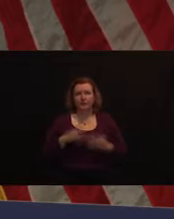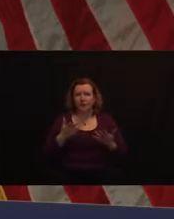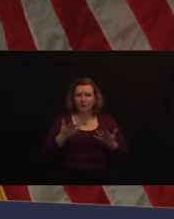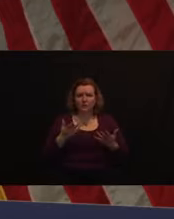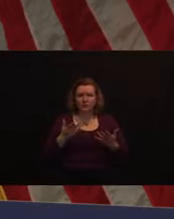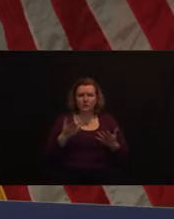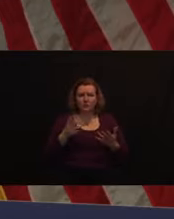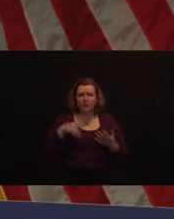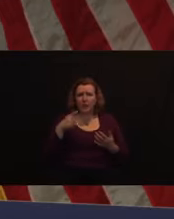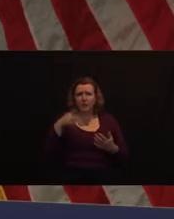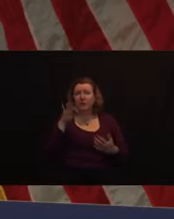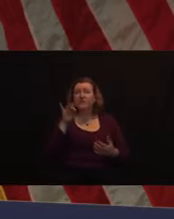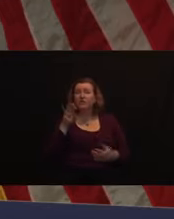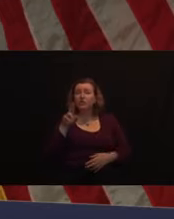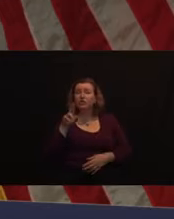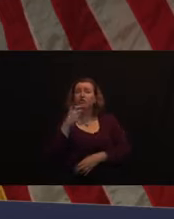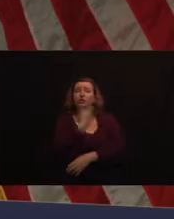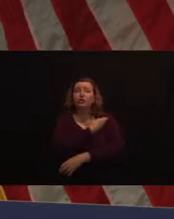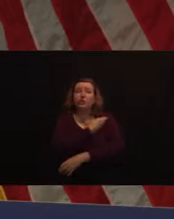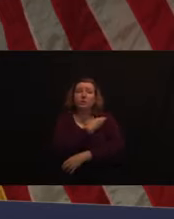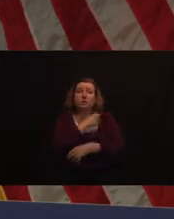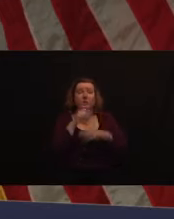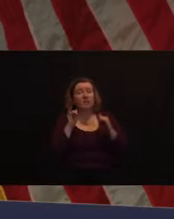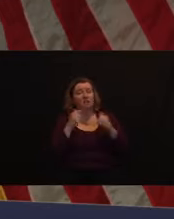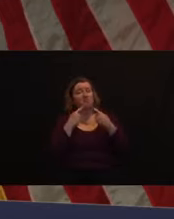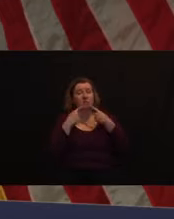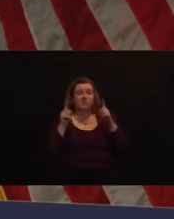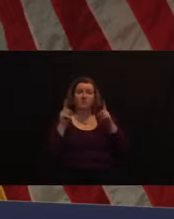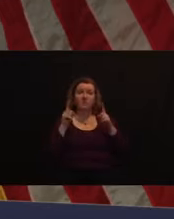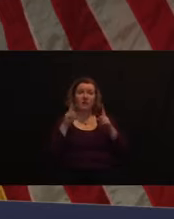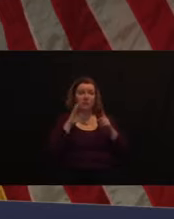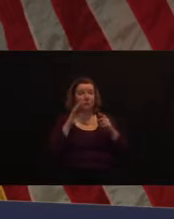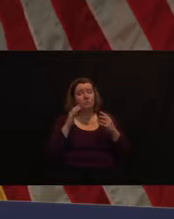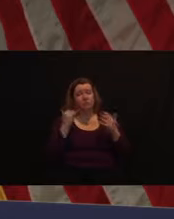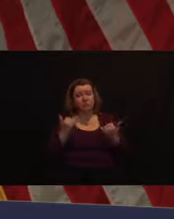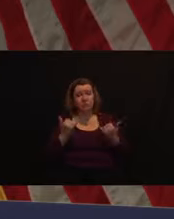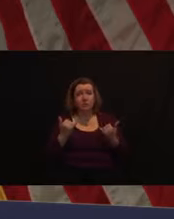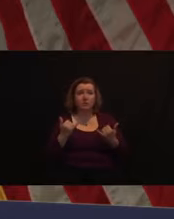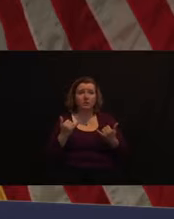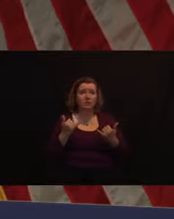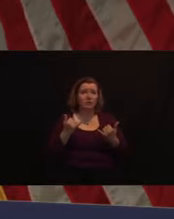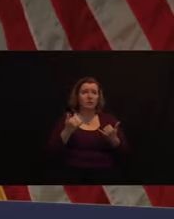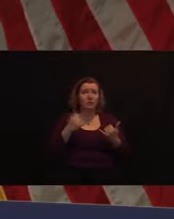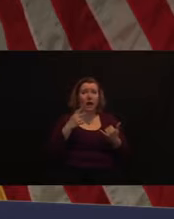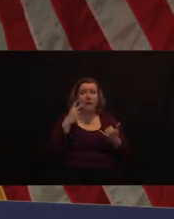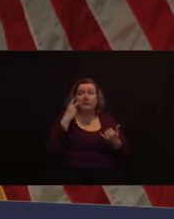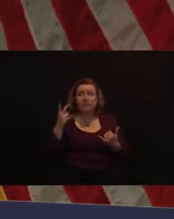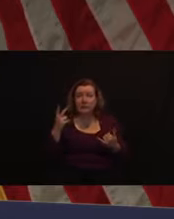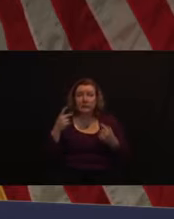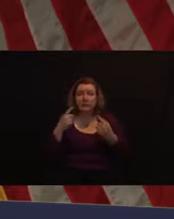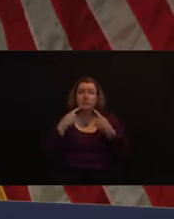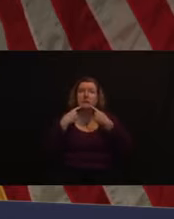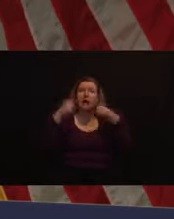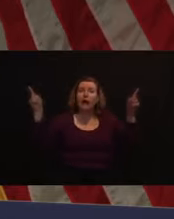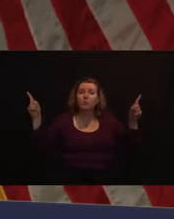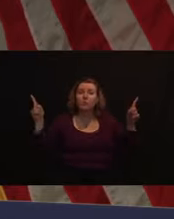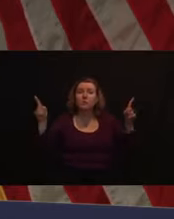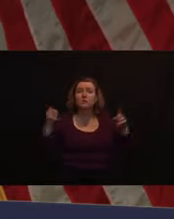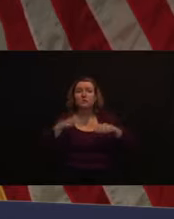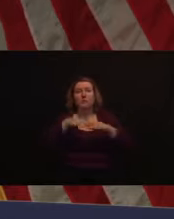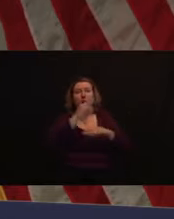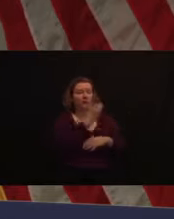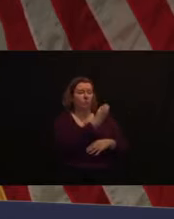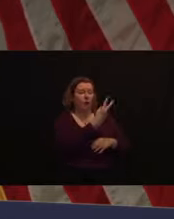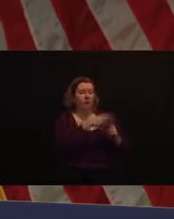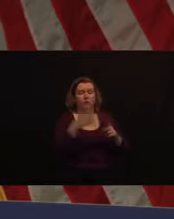Pfizer, it's a great announcement that we heard today. Just a reminder for those who didn't see that, it's for the 12 and 15